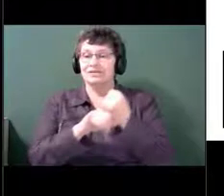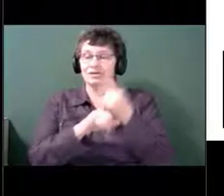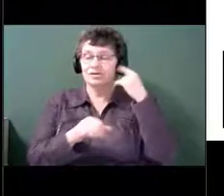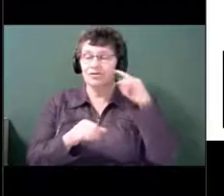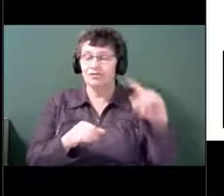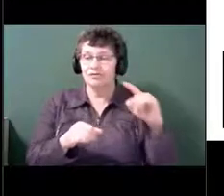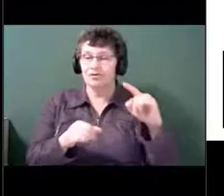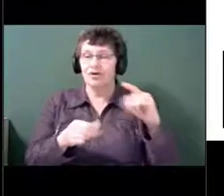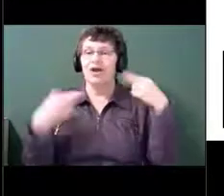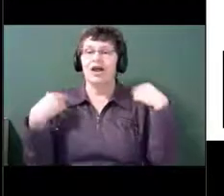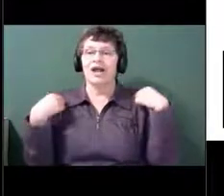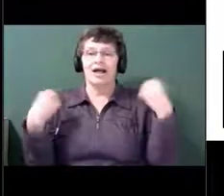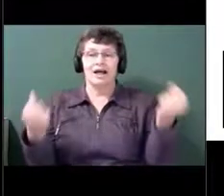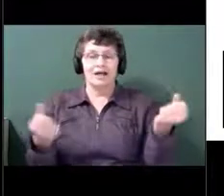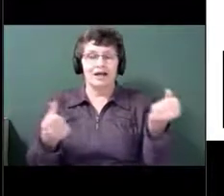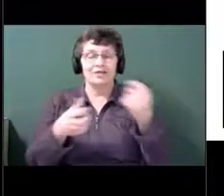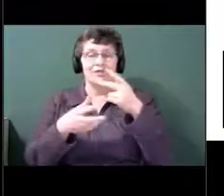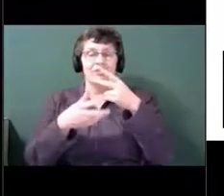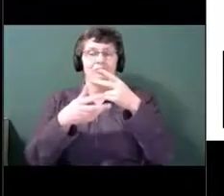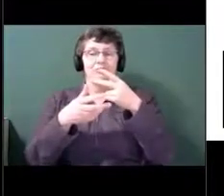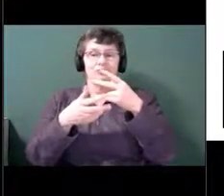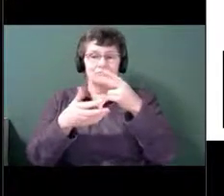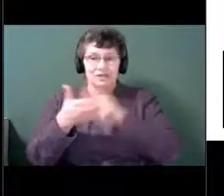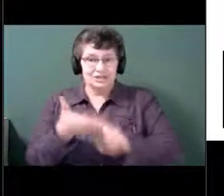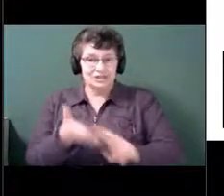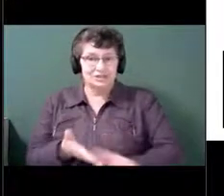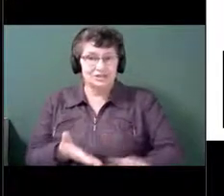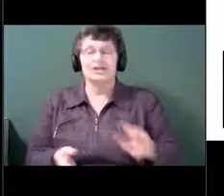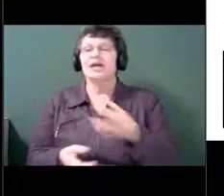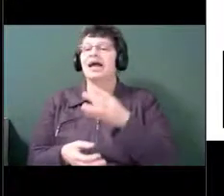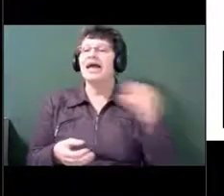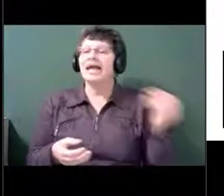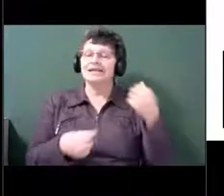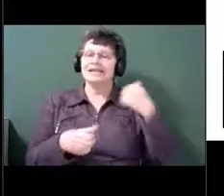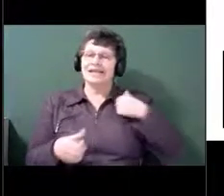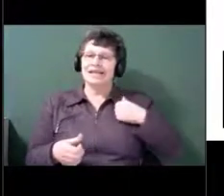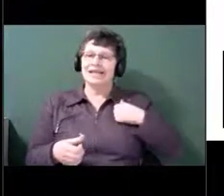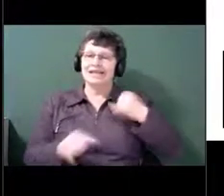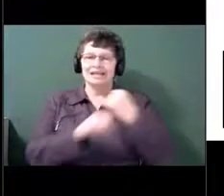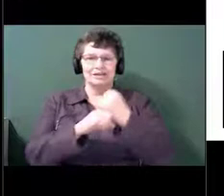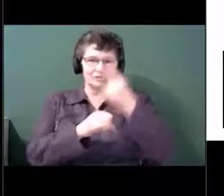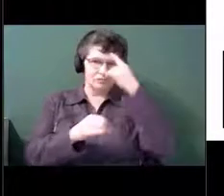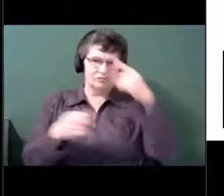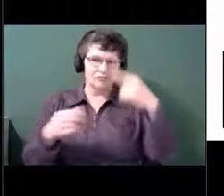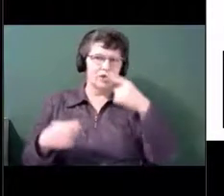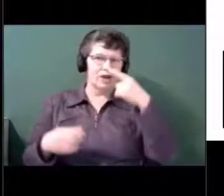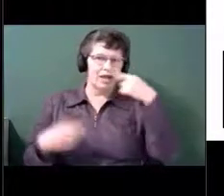for your attention. And Myrna and I would be very pleased to have any comments or questions.